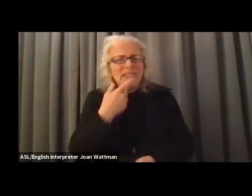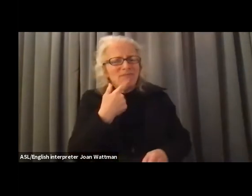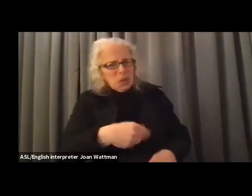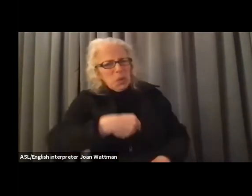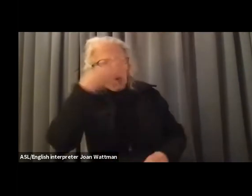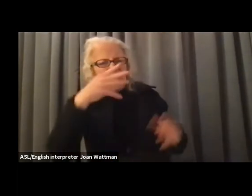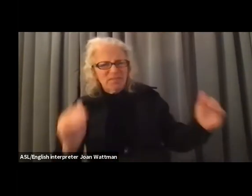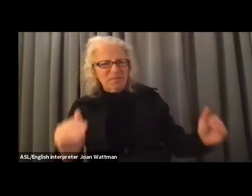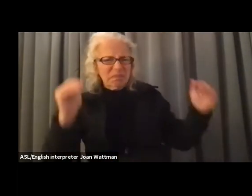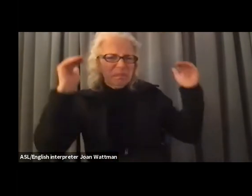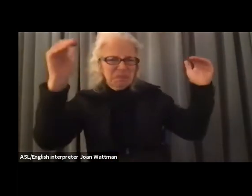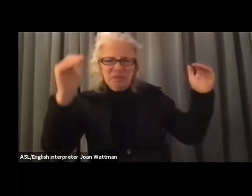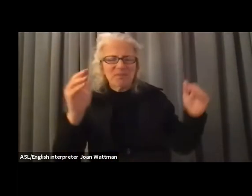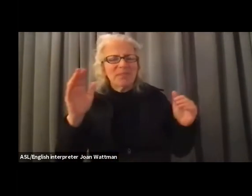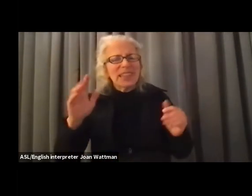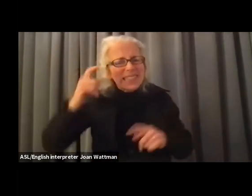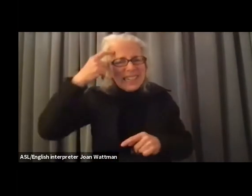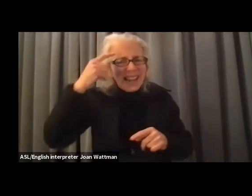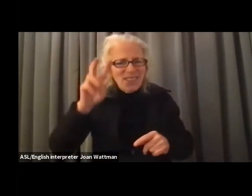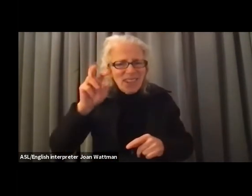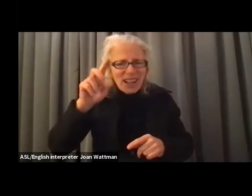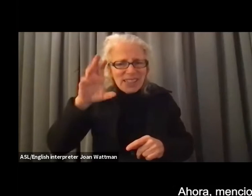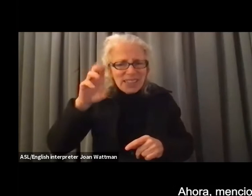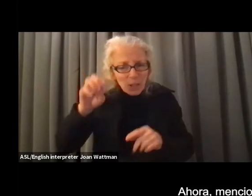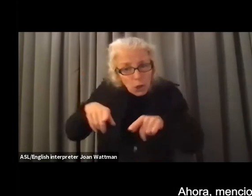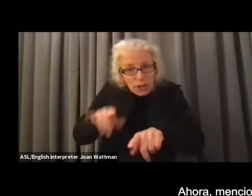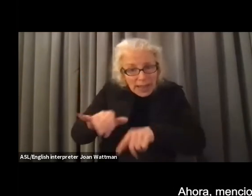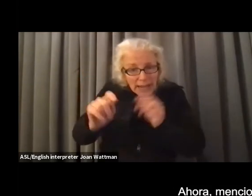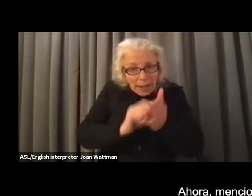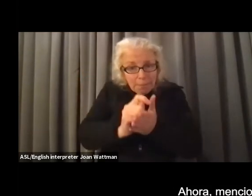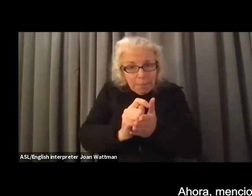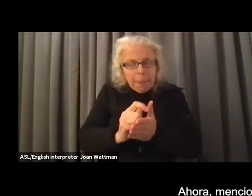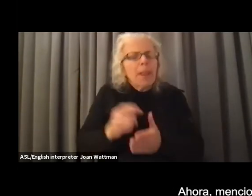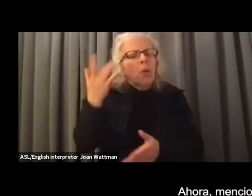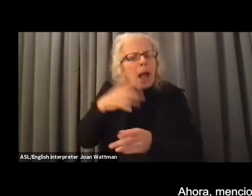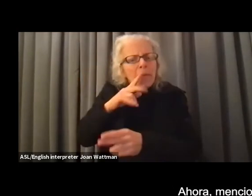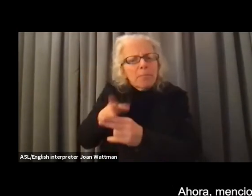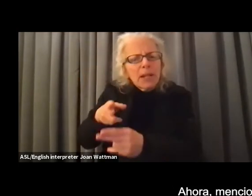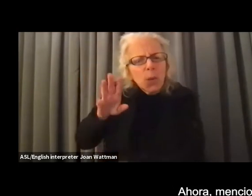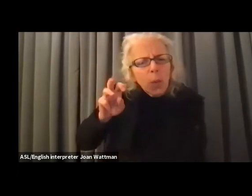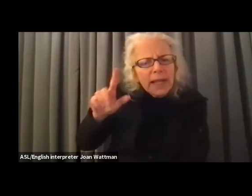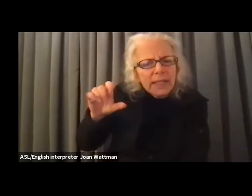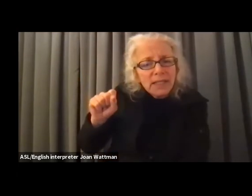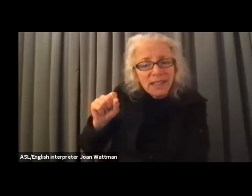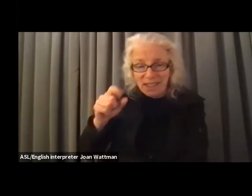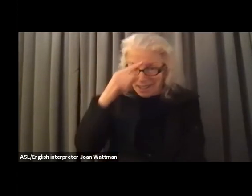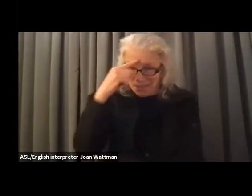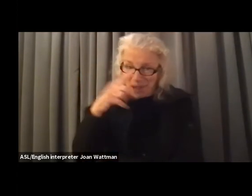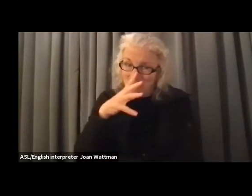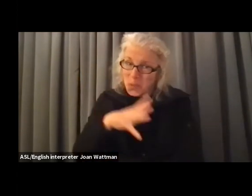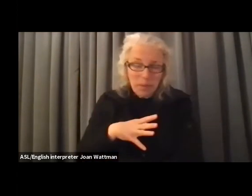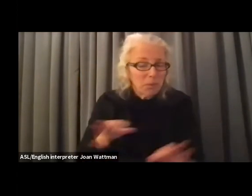and state violence in that era. Now I mention Wells because Black women have been key in foregrounding